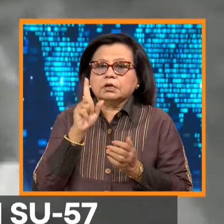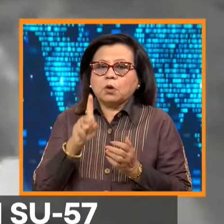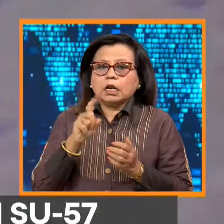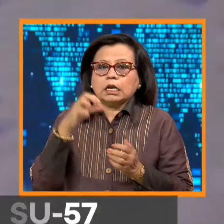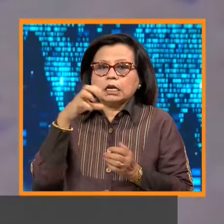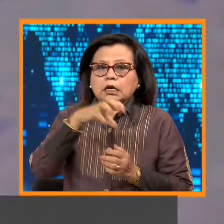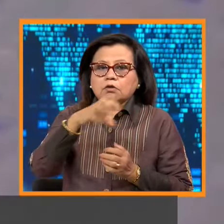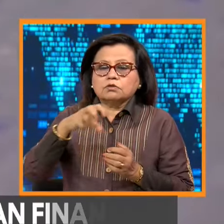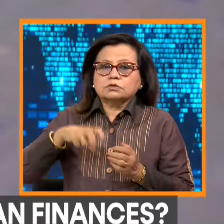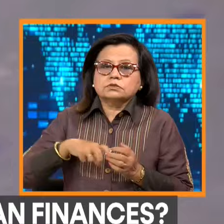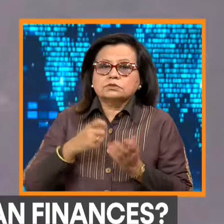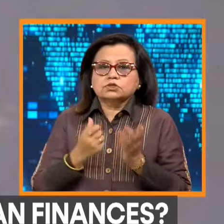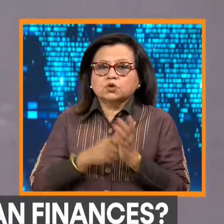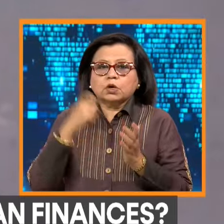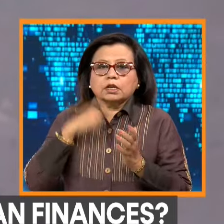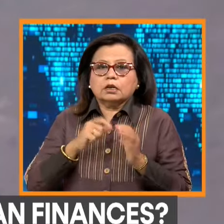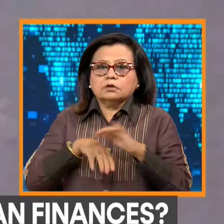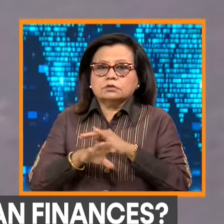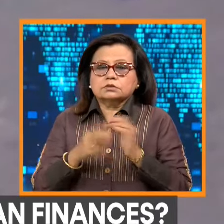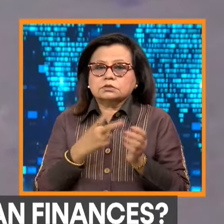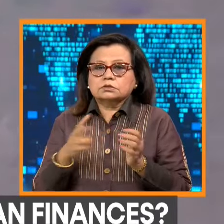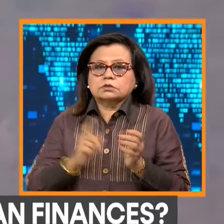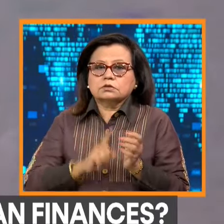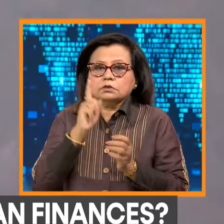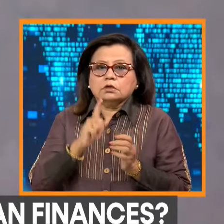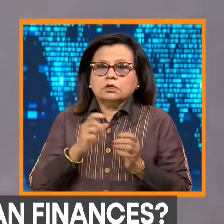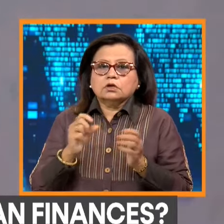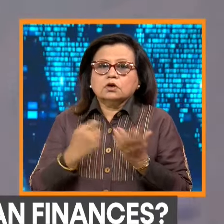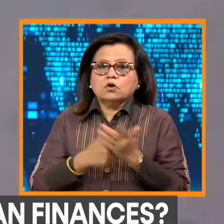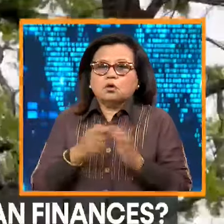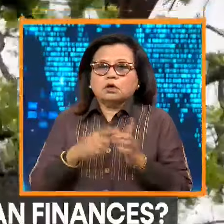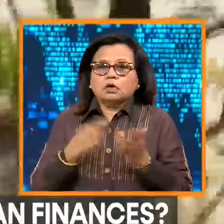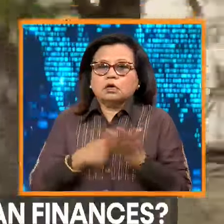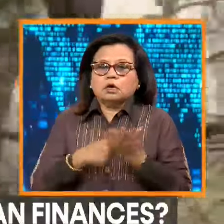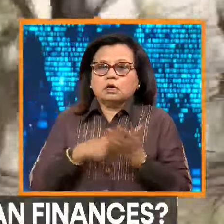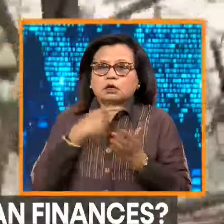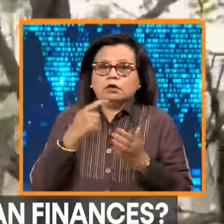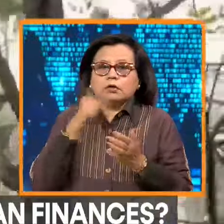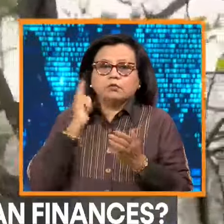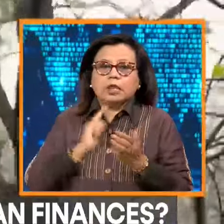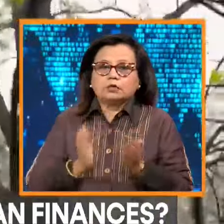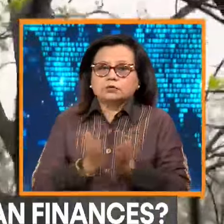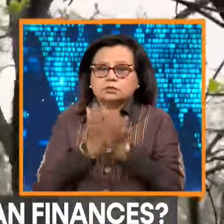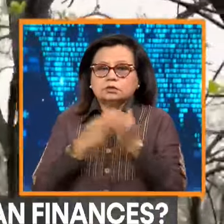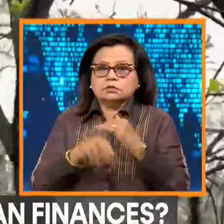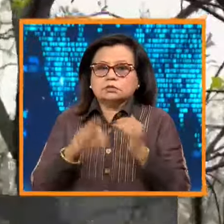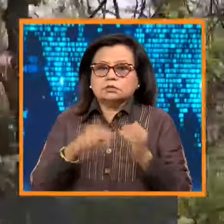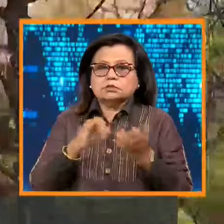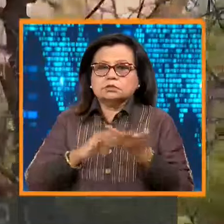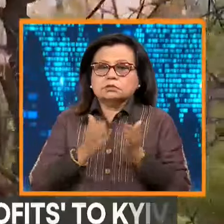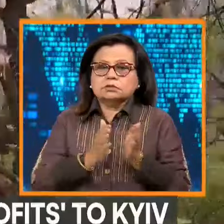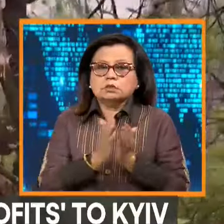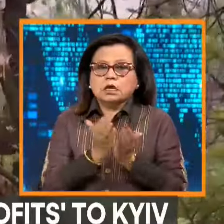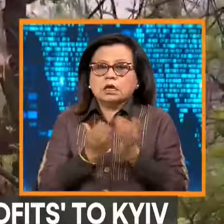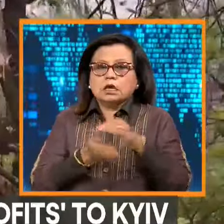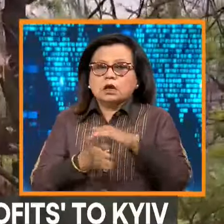off Ukraine and also intercepted multiple missiles and rockets. The Russian Black Sea Fleet says that it sank